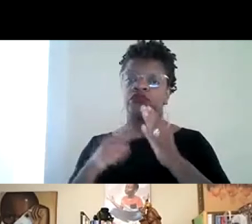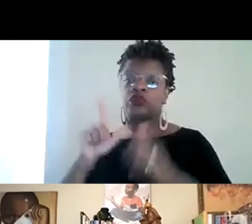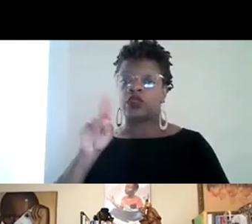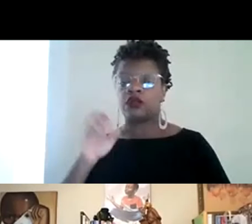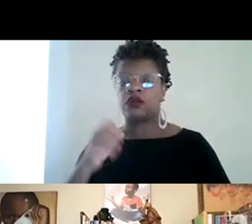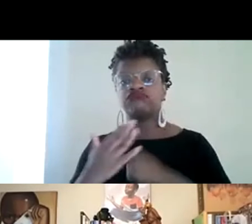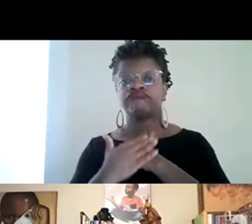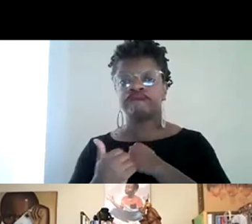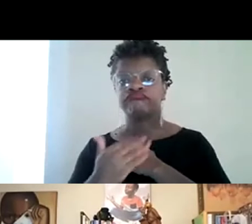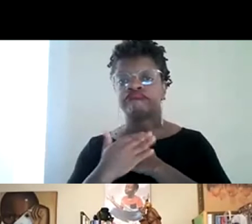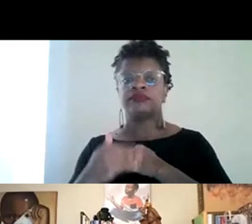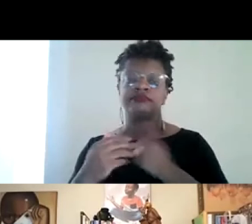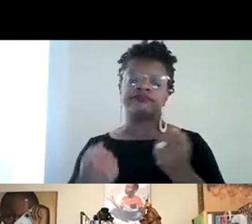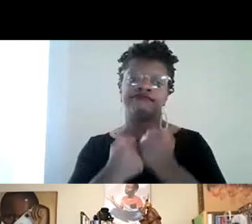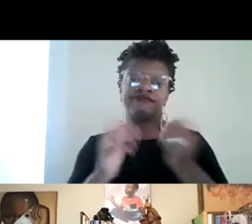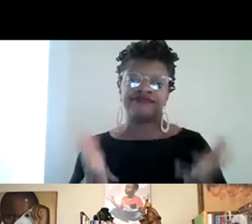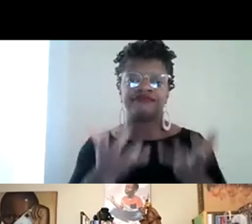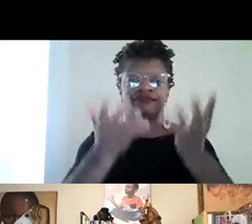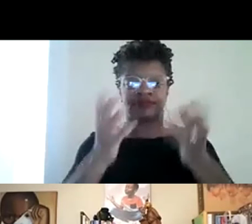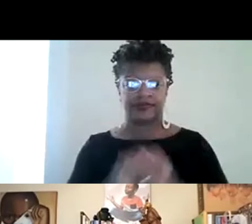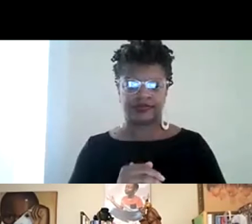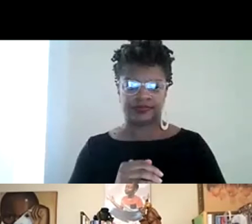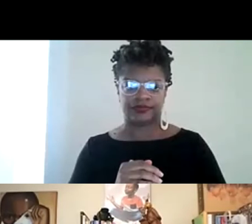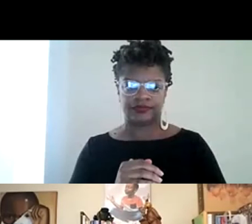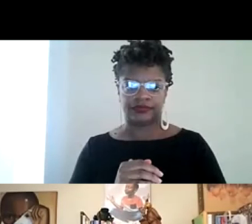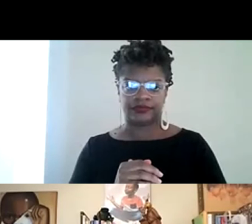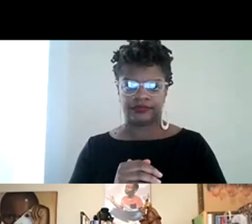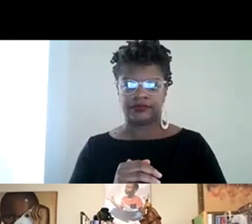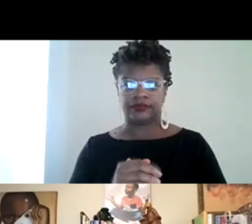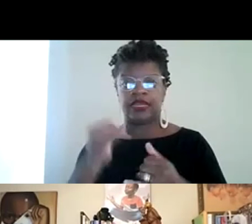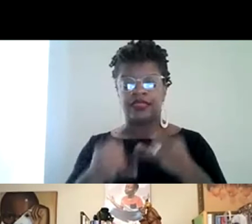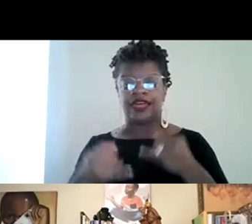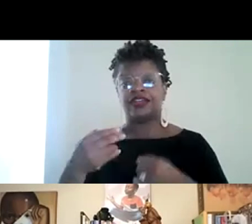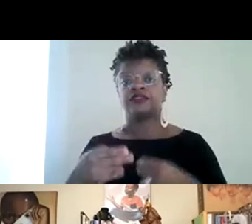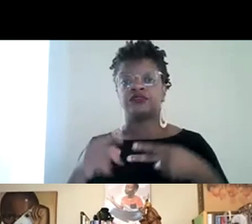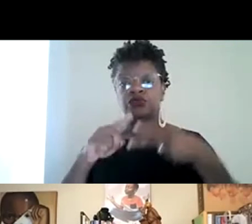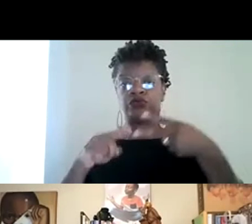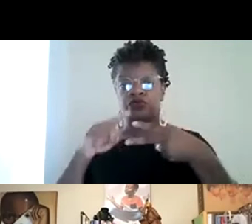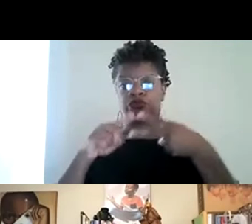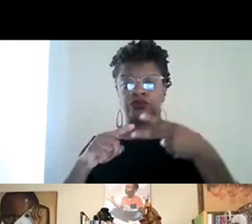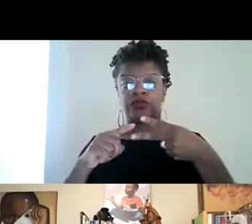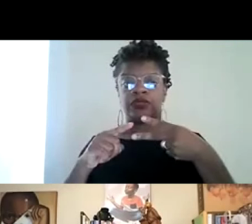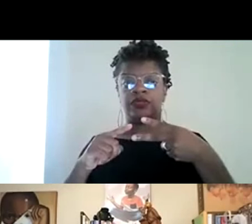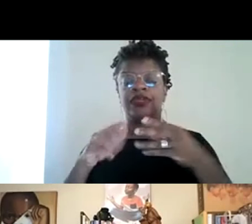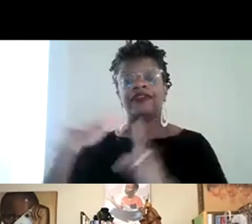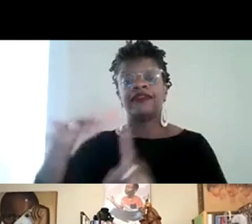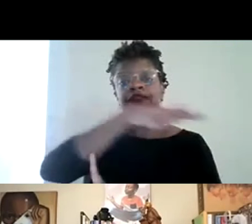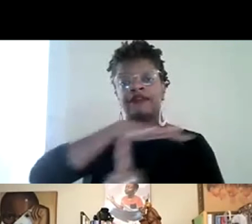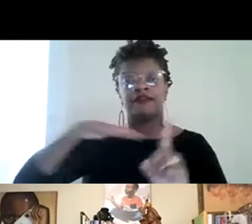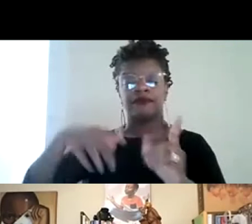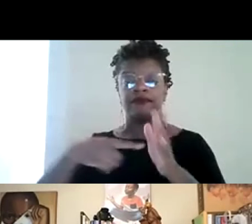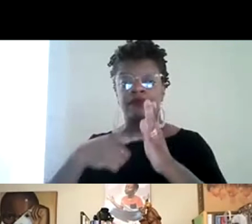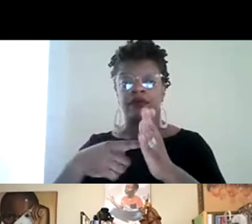they're nurtured, they're celebrated. And the last two are caring environments. And in